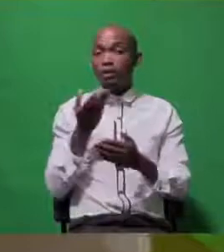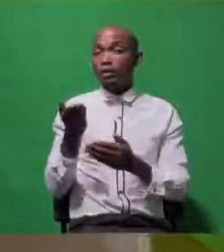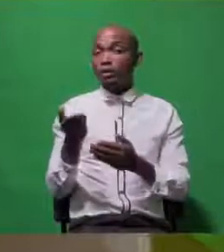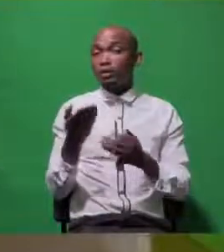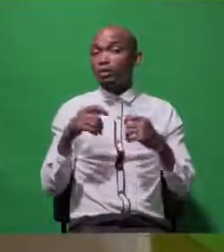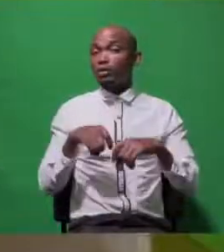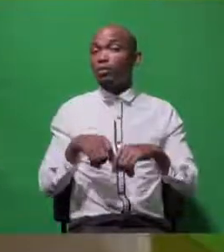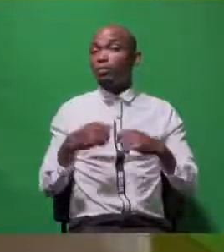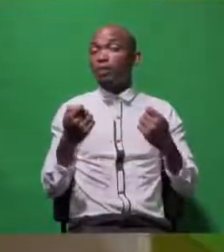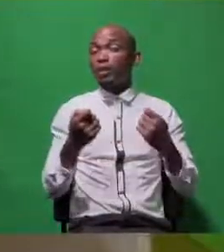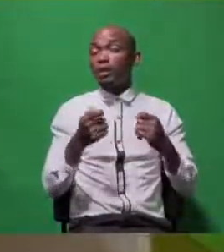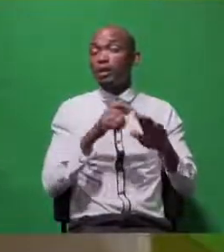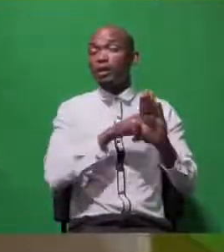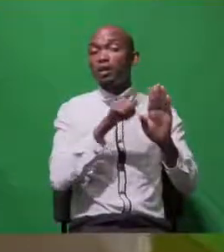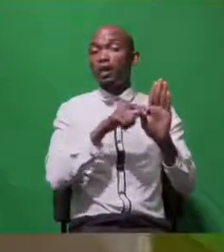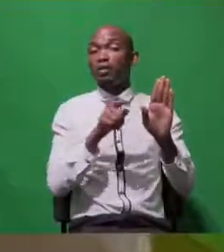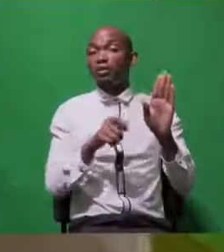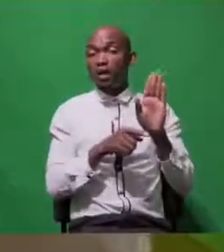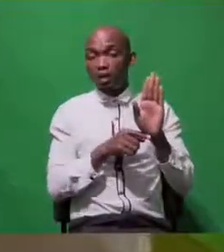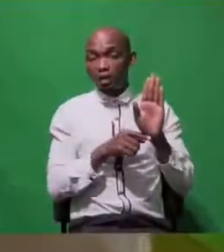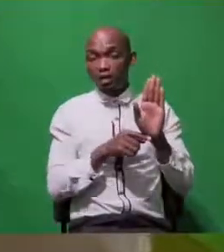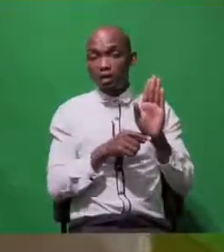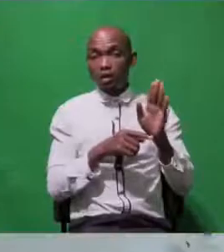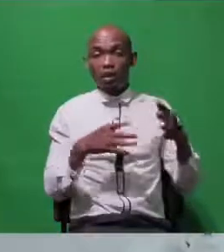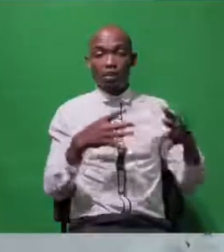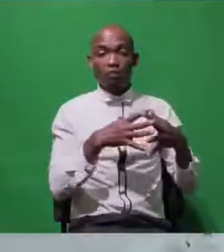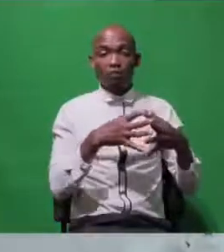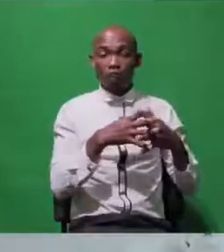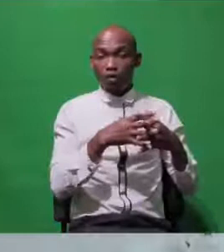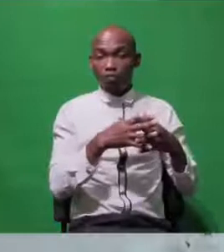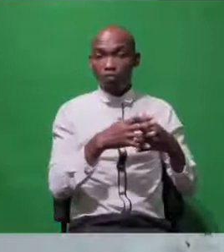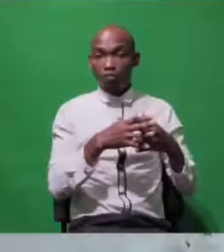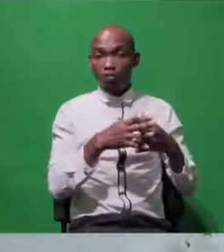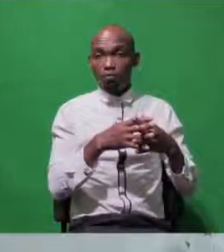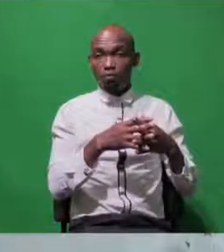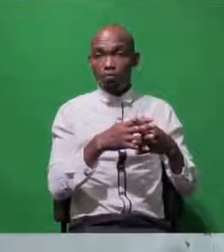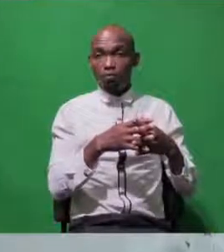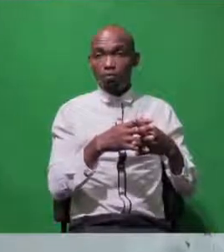break the African informal education. To break